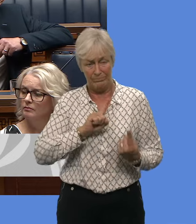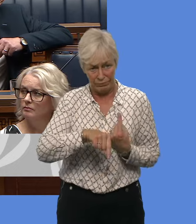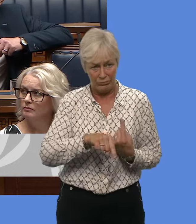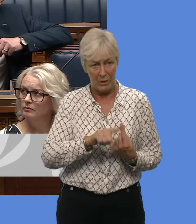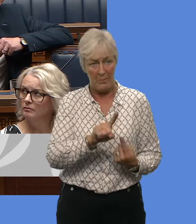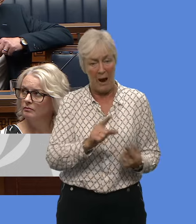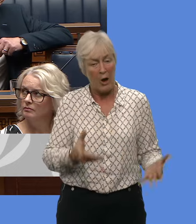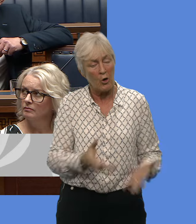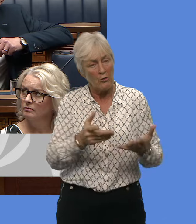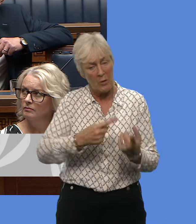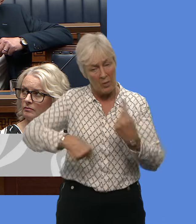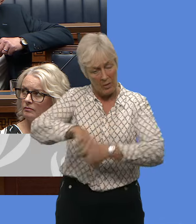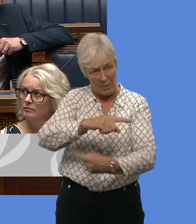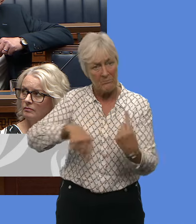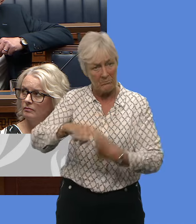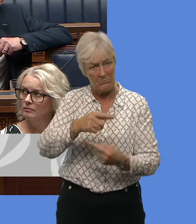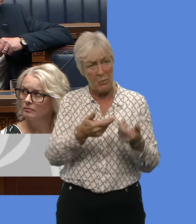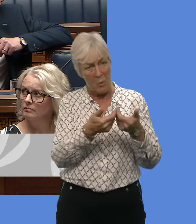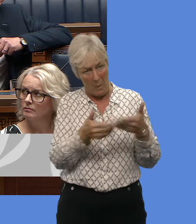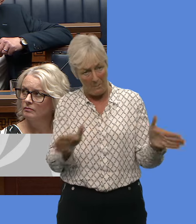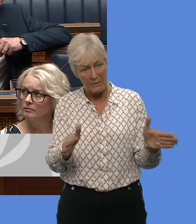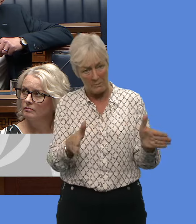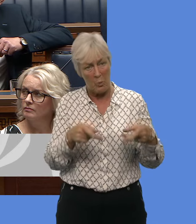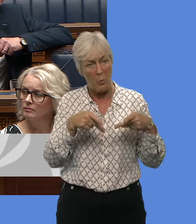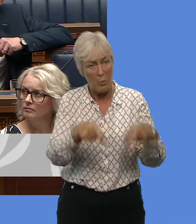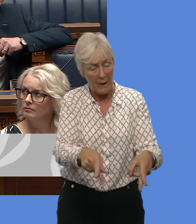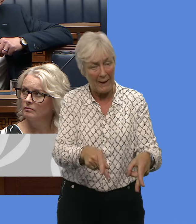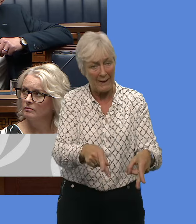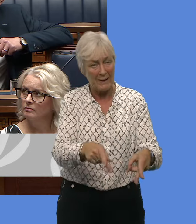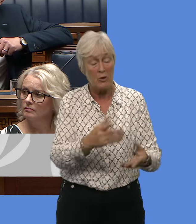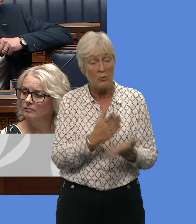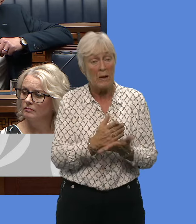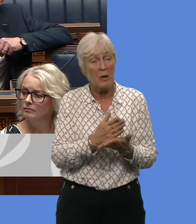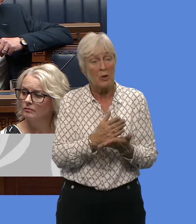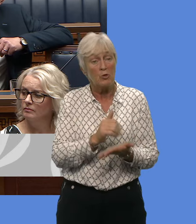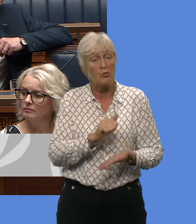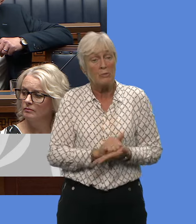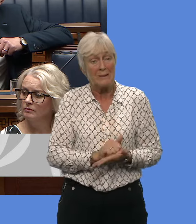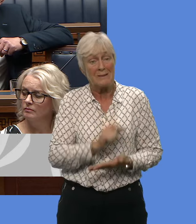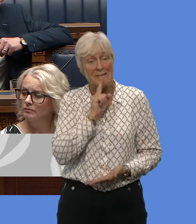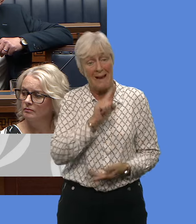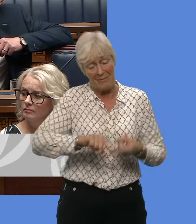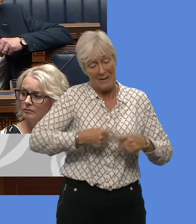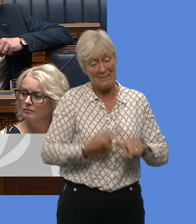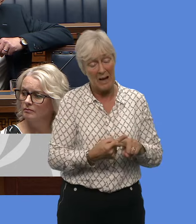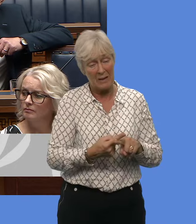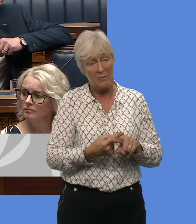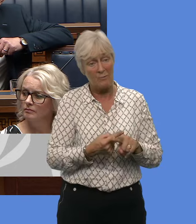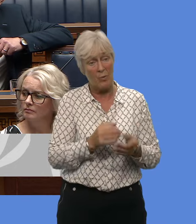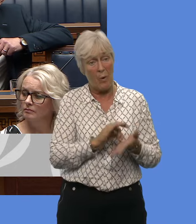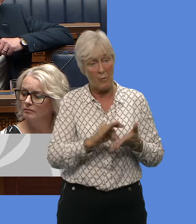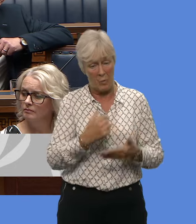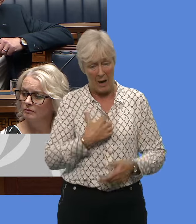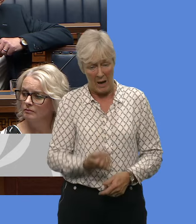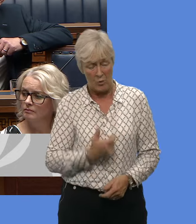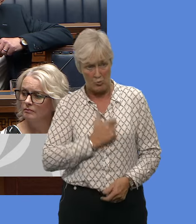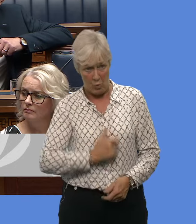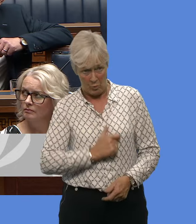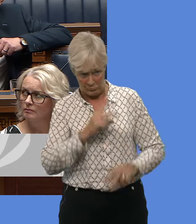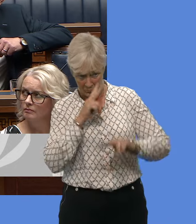would encourage them to do so in a very open and transparent way. He's absolutely right. In the Executive Office, we had a role in